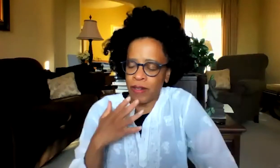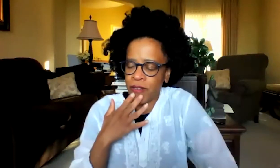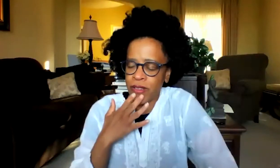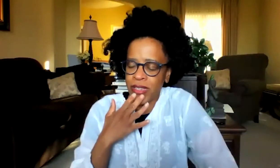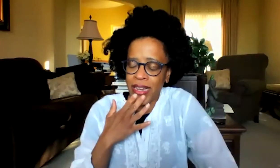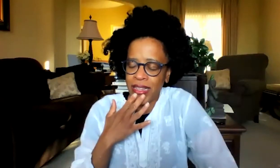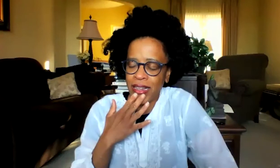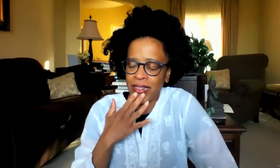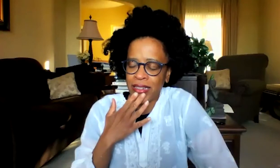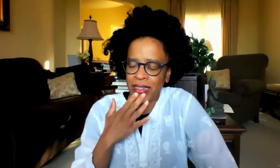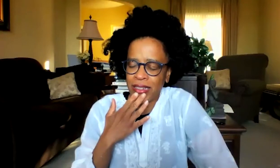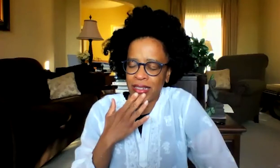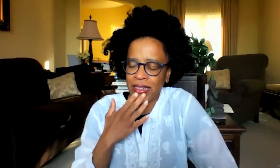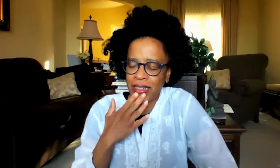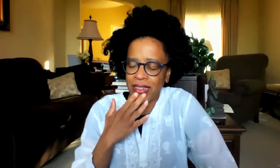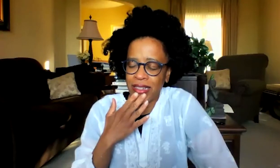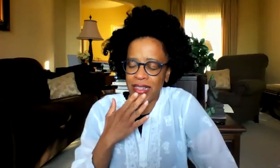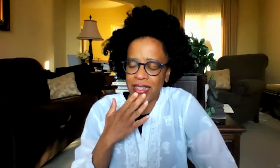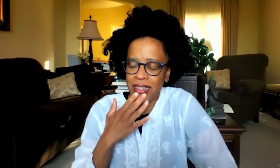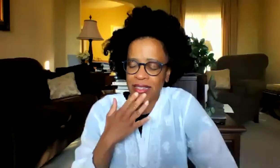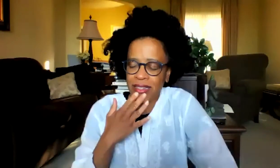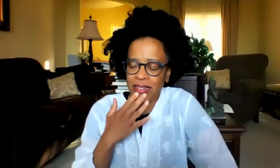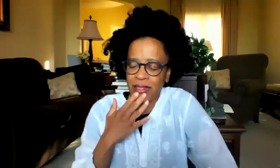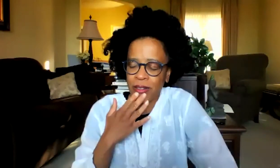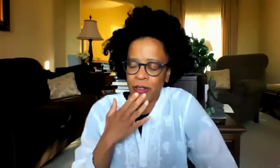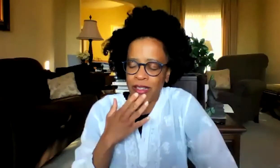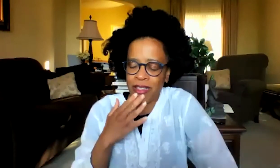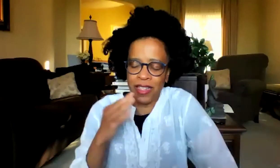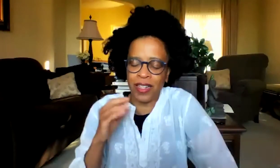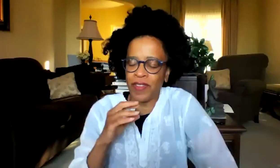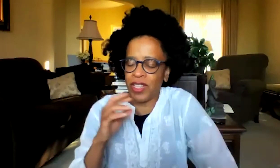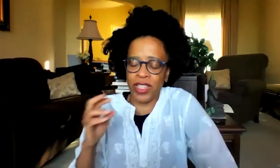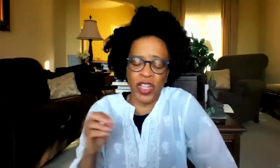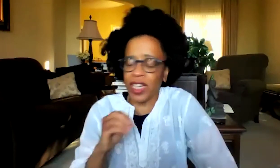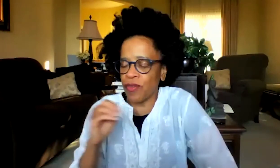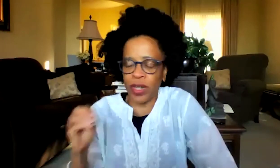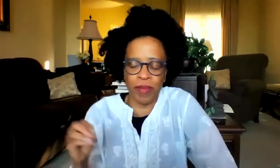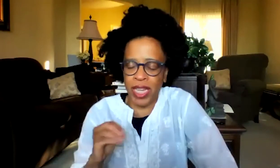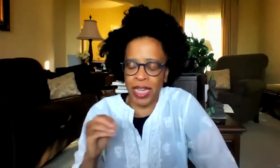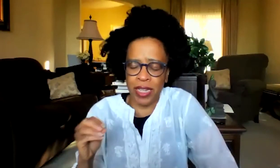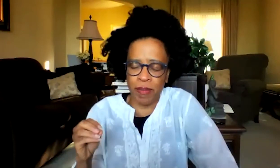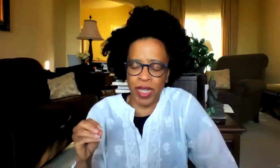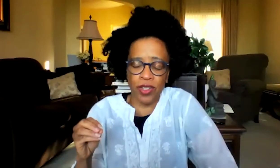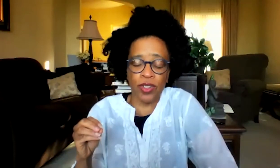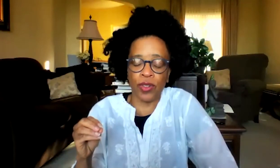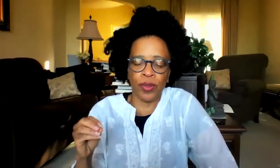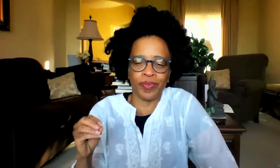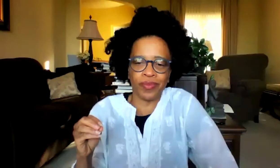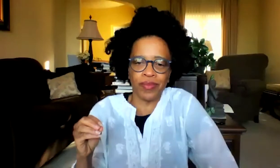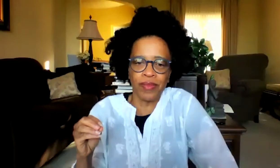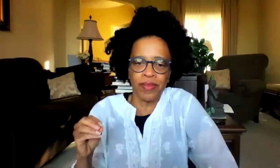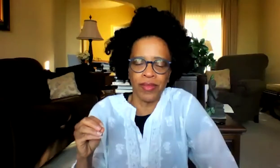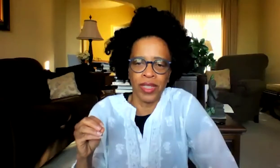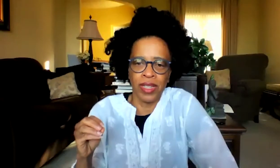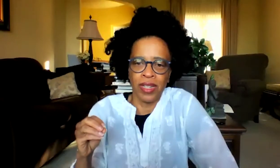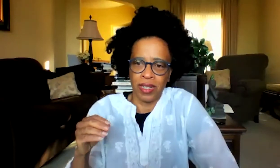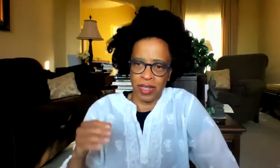want to say that this is none of what I'm saying is meant to